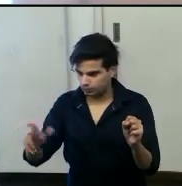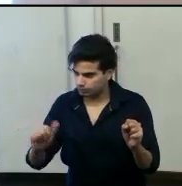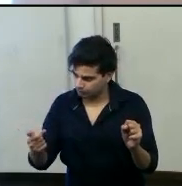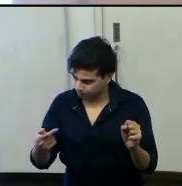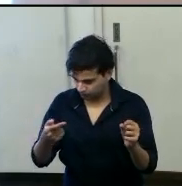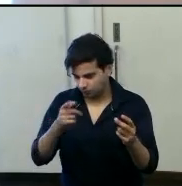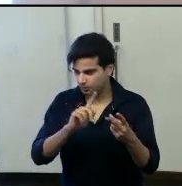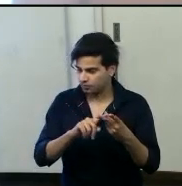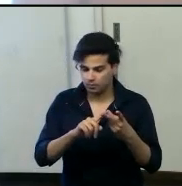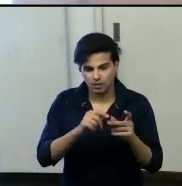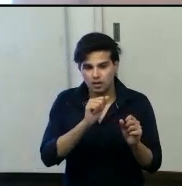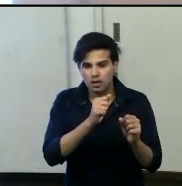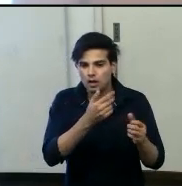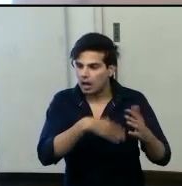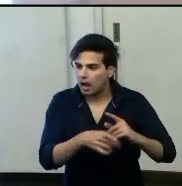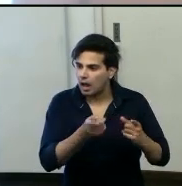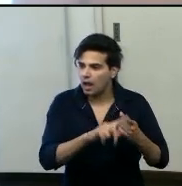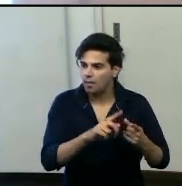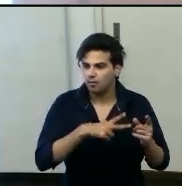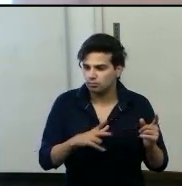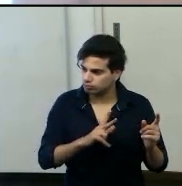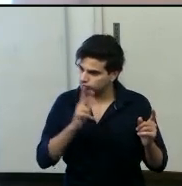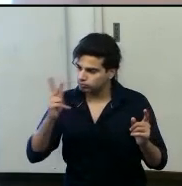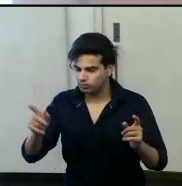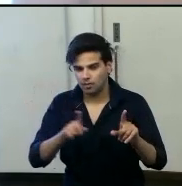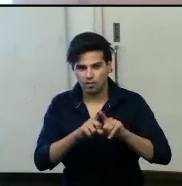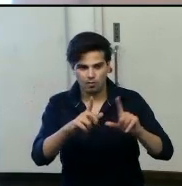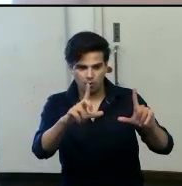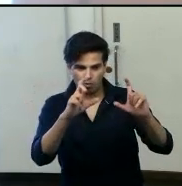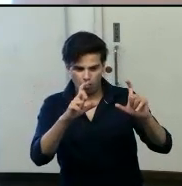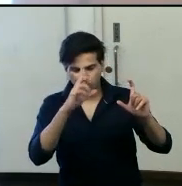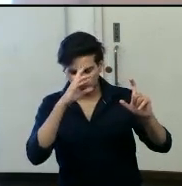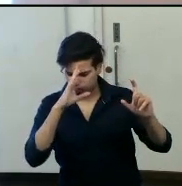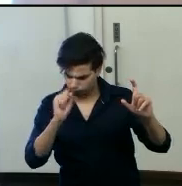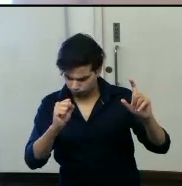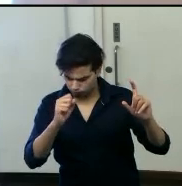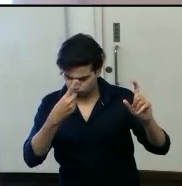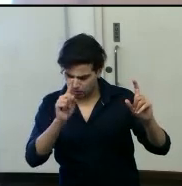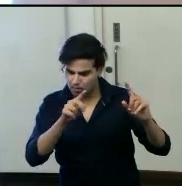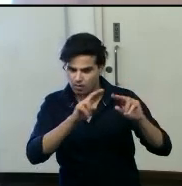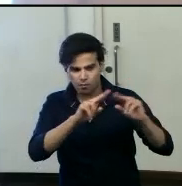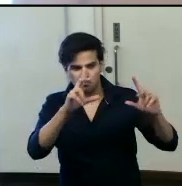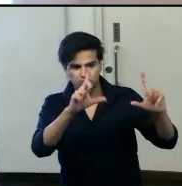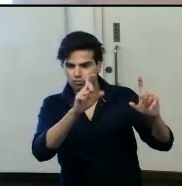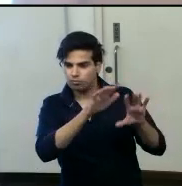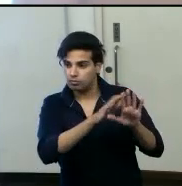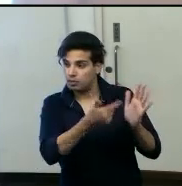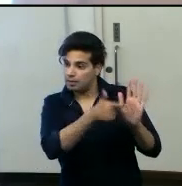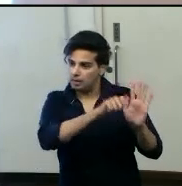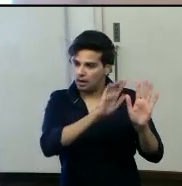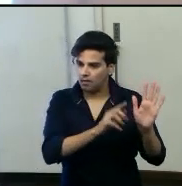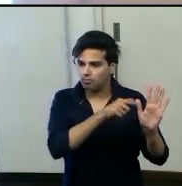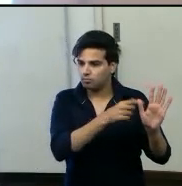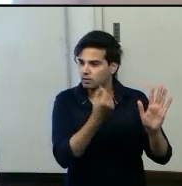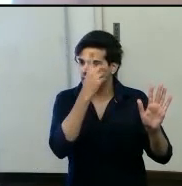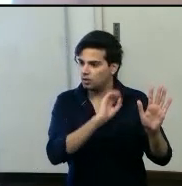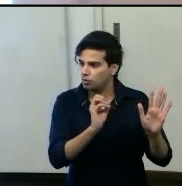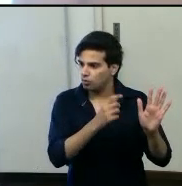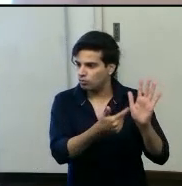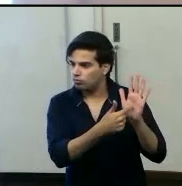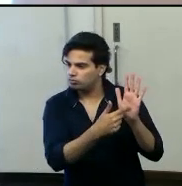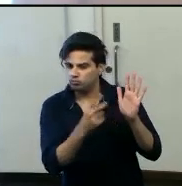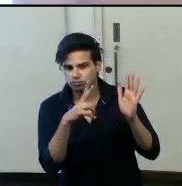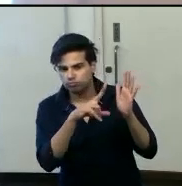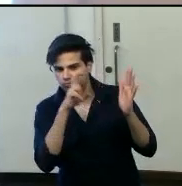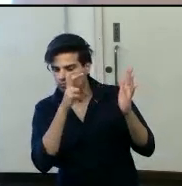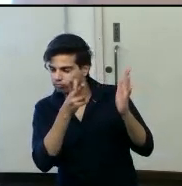there. Sometimes you only recognize the image, but you may not understand the image. Those are two different things. It is also possible that I